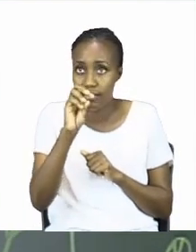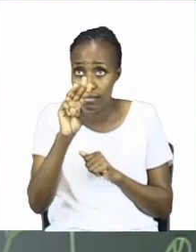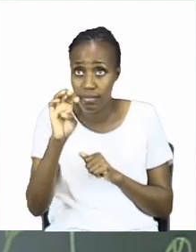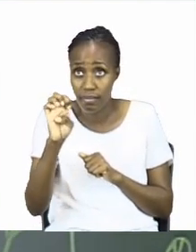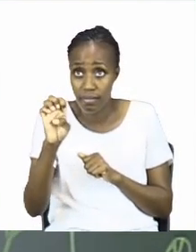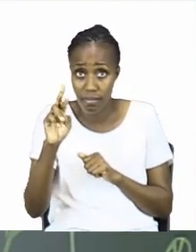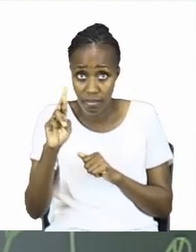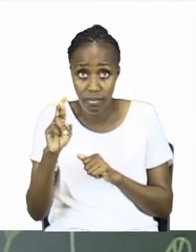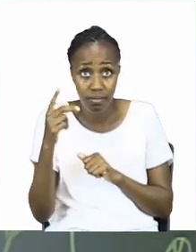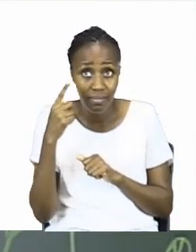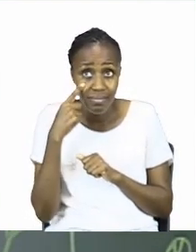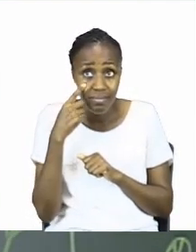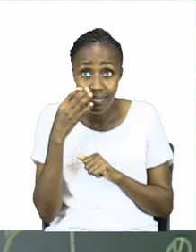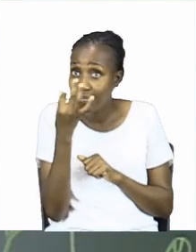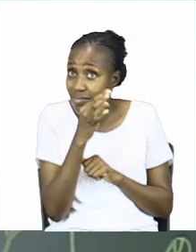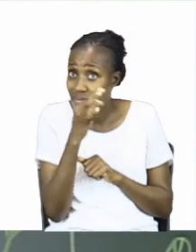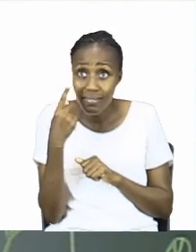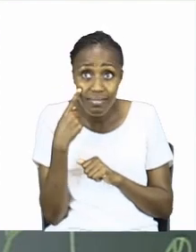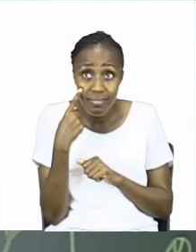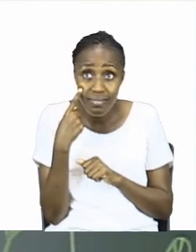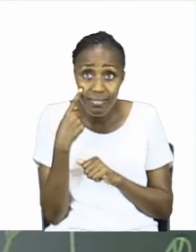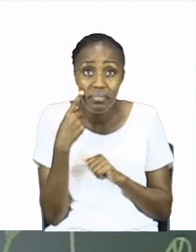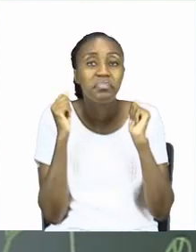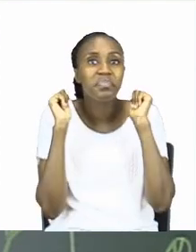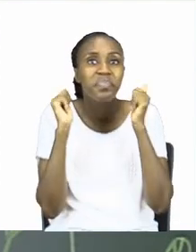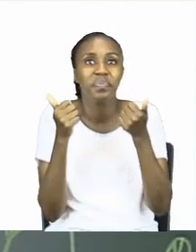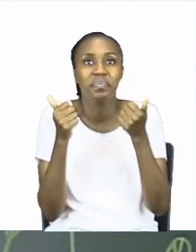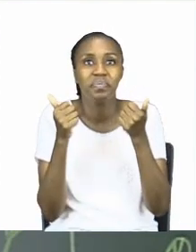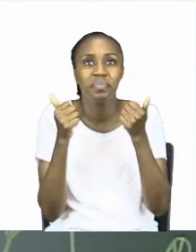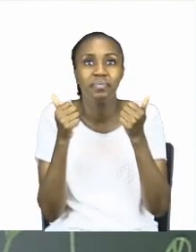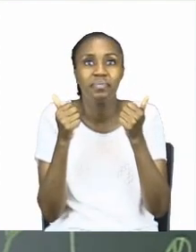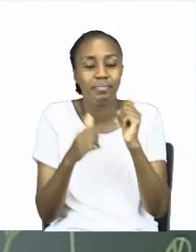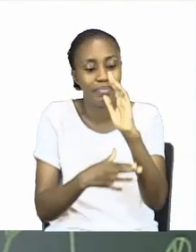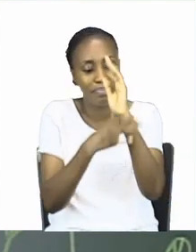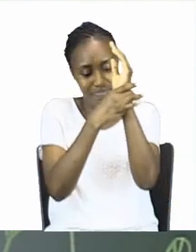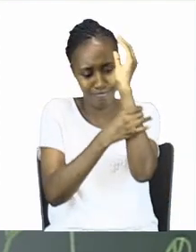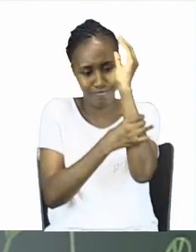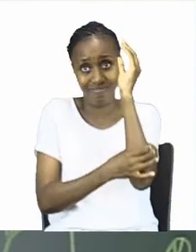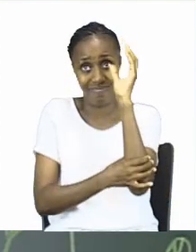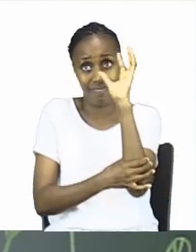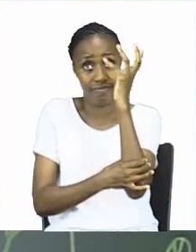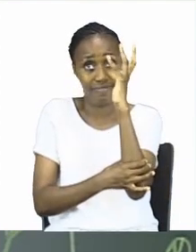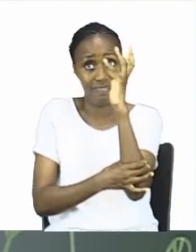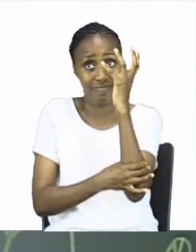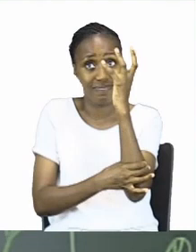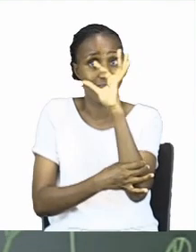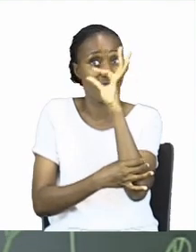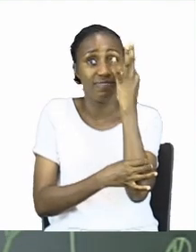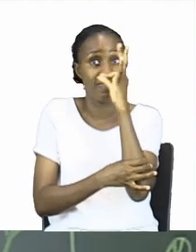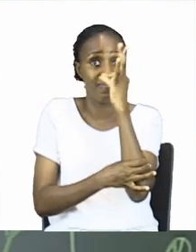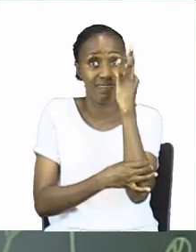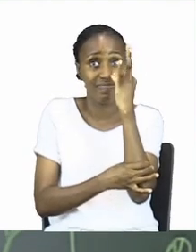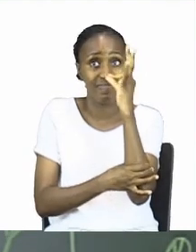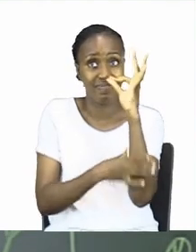Can you all see the flower? Good job. And then this part that the flower grows